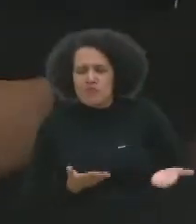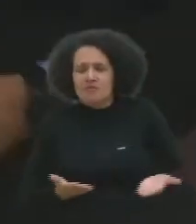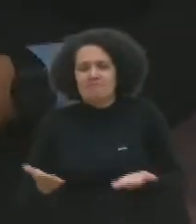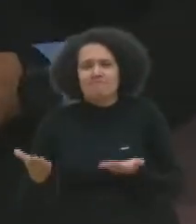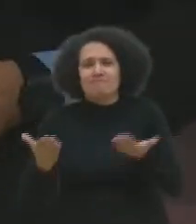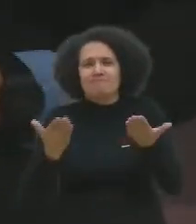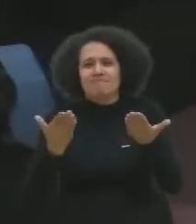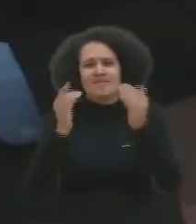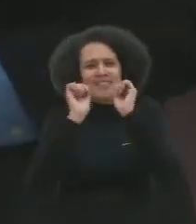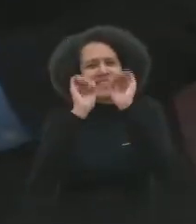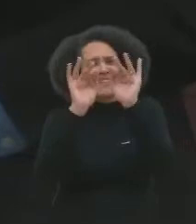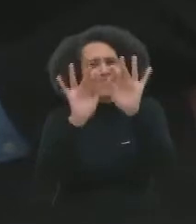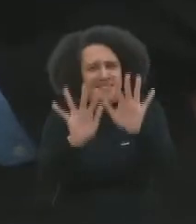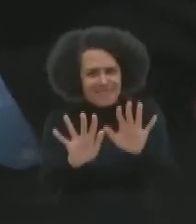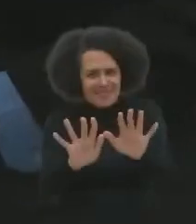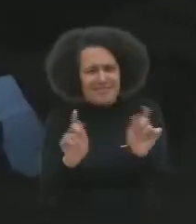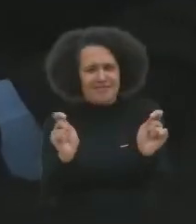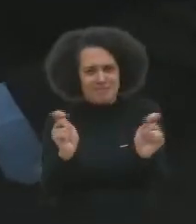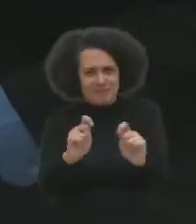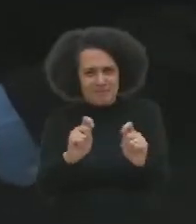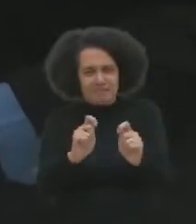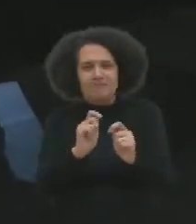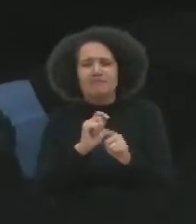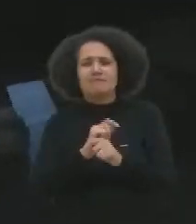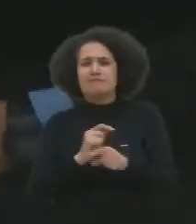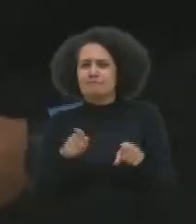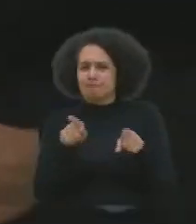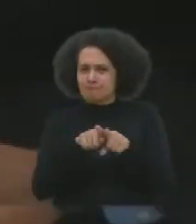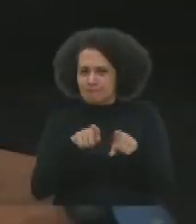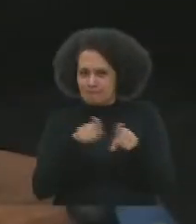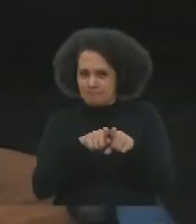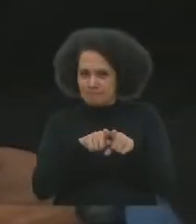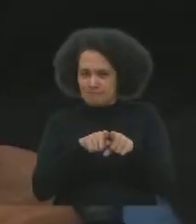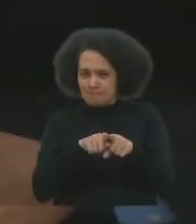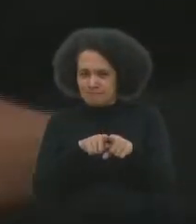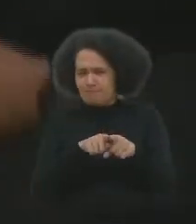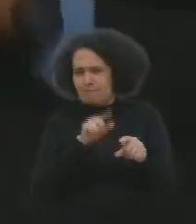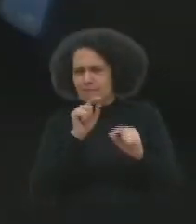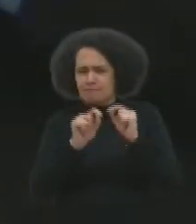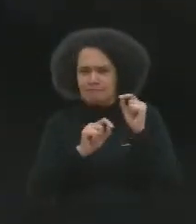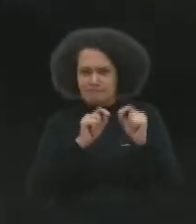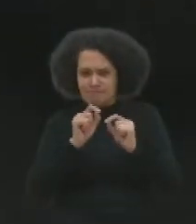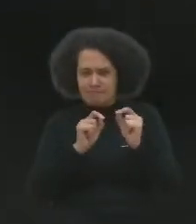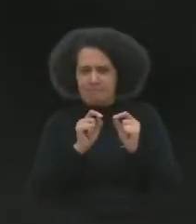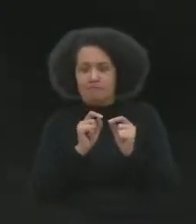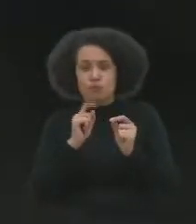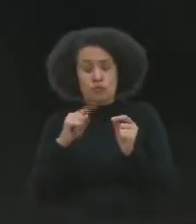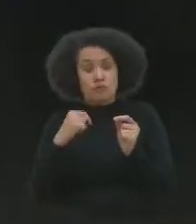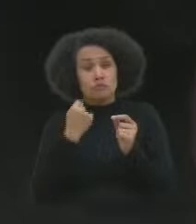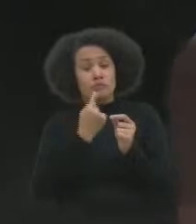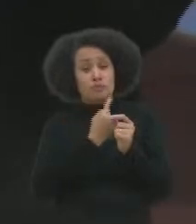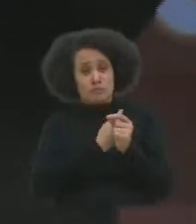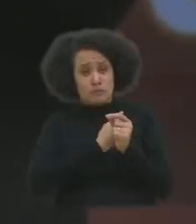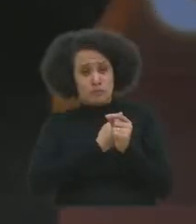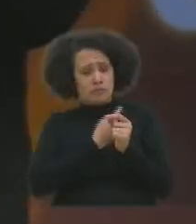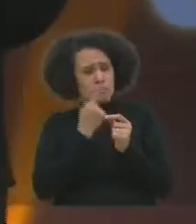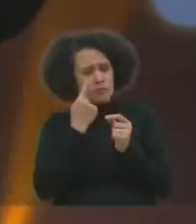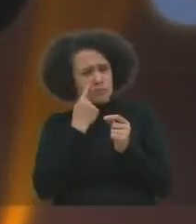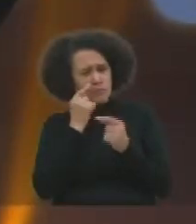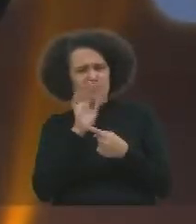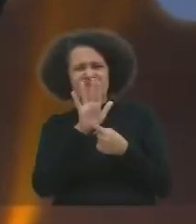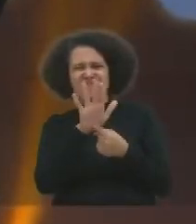aos humildes. It means God keeps the proud at arm's length. They're out there. They cannot come close to him. E diz, olha aqui, Deus